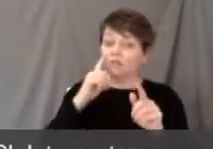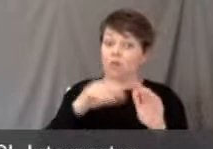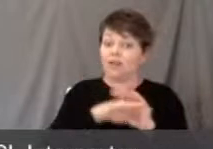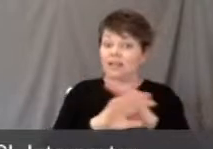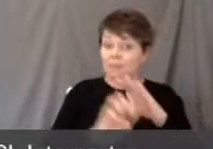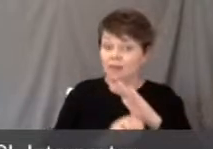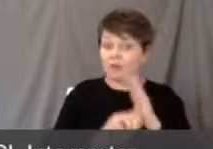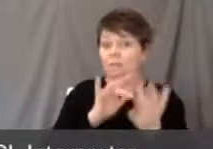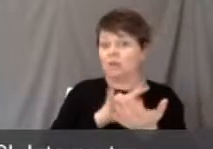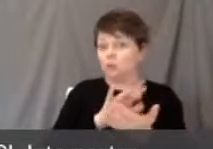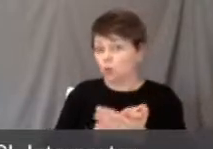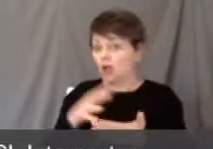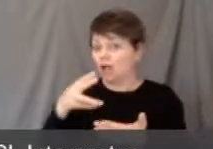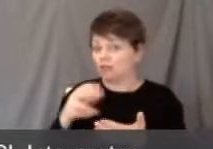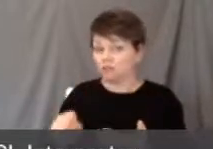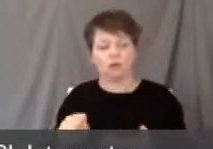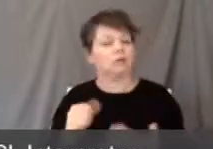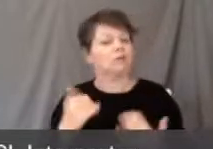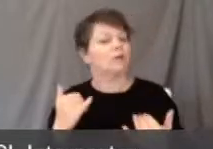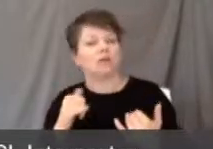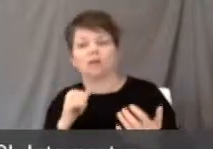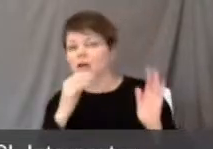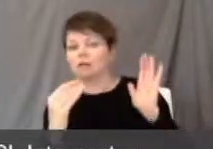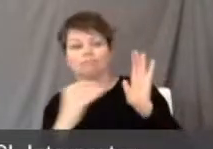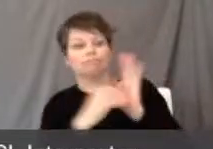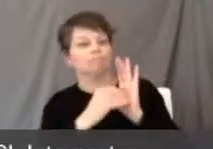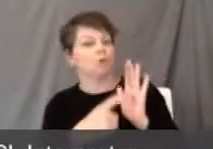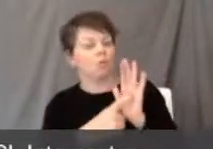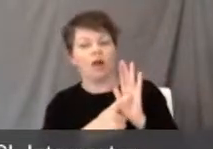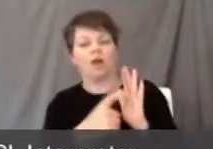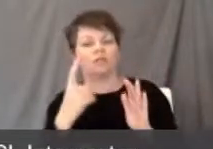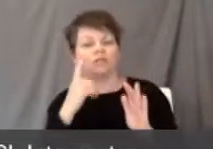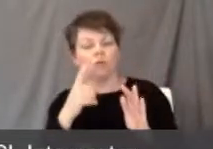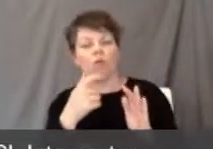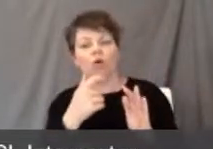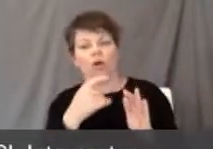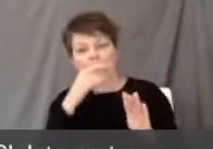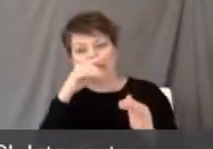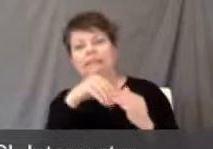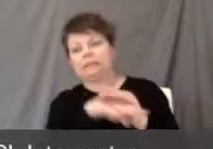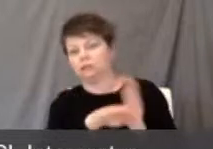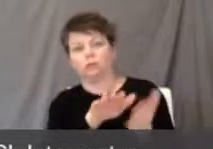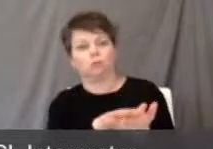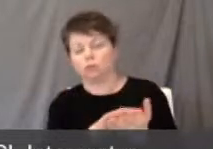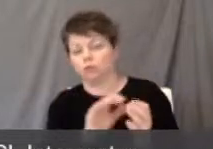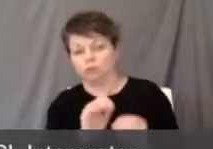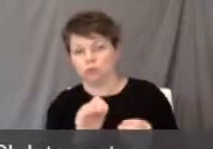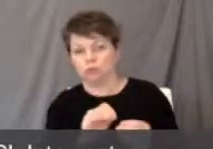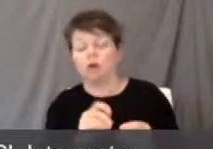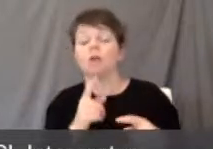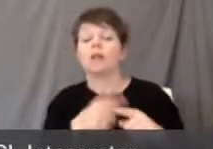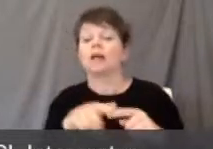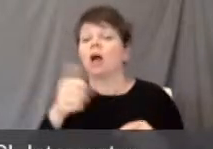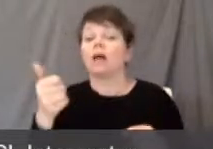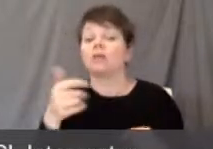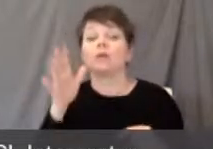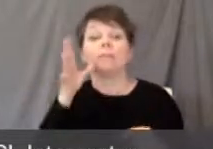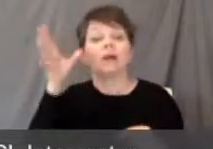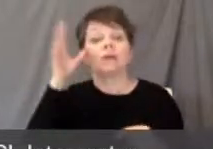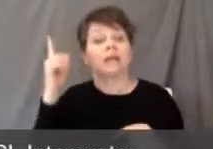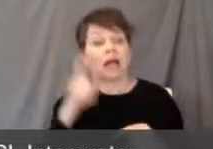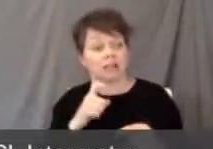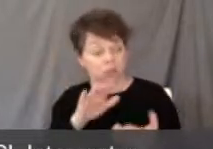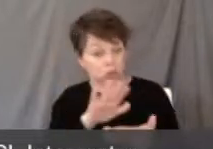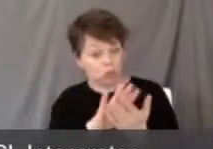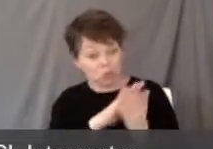now it is not listed as a required vaccine for school entry. A subsequent question we get from parents a lot is, will the school be